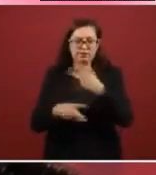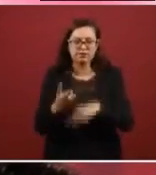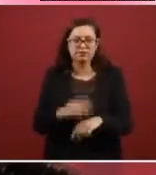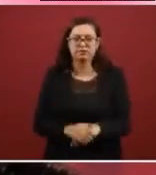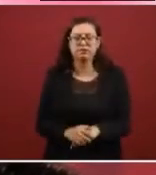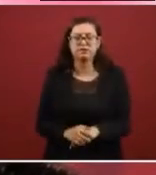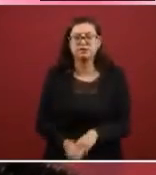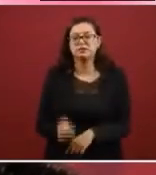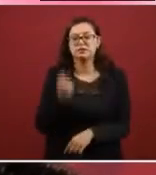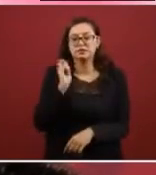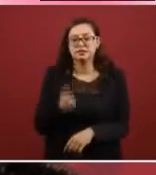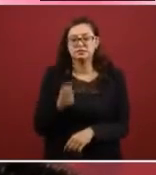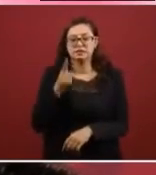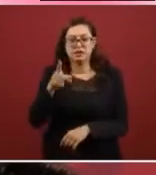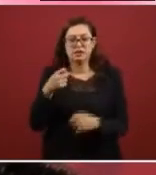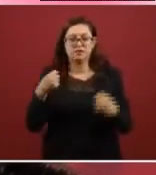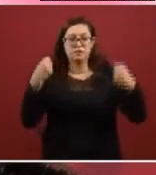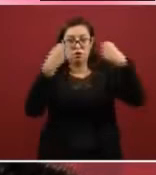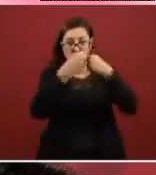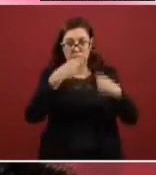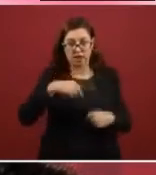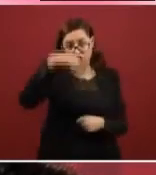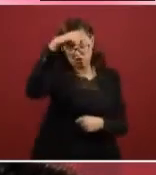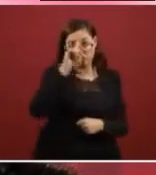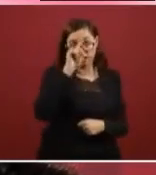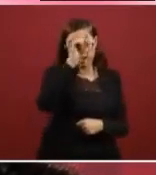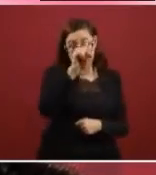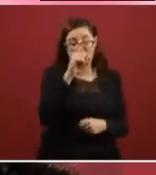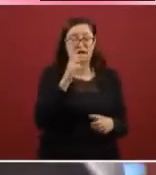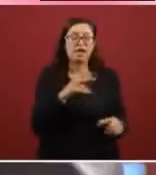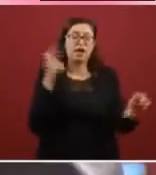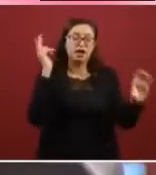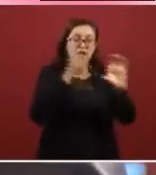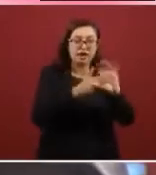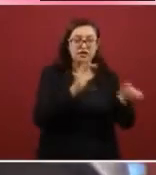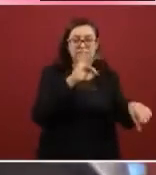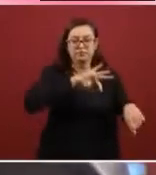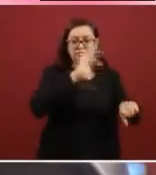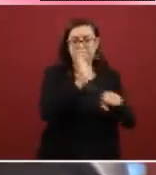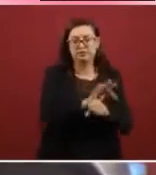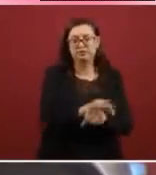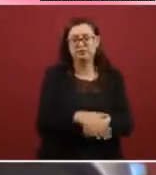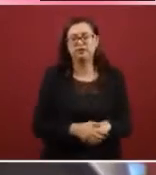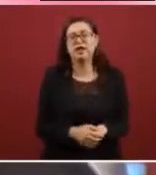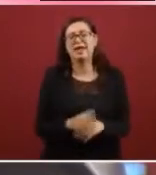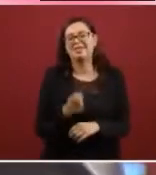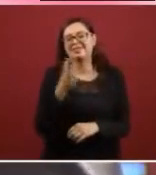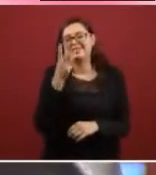16 albergues en la frontera norte. So they already have 3,700 puestos de trabajo ofrecidos.